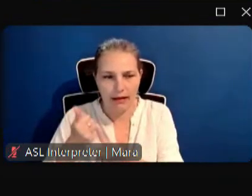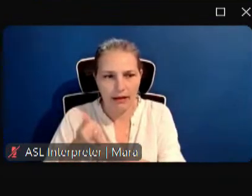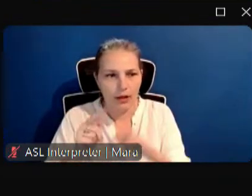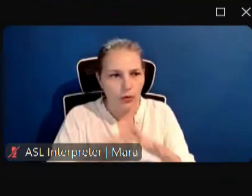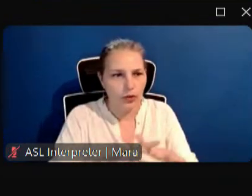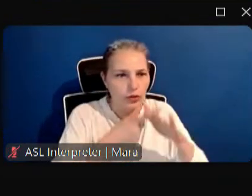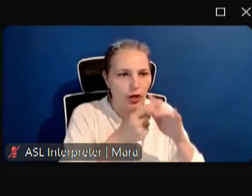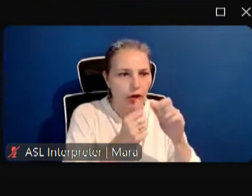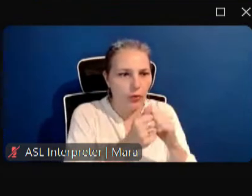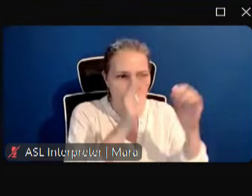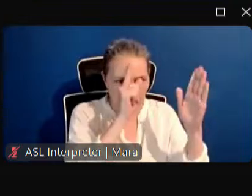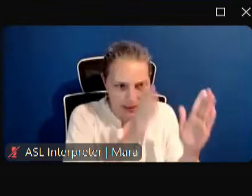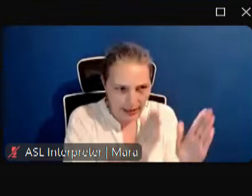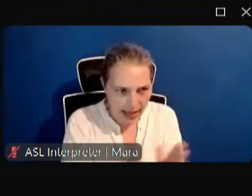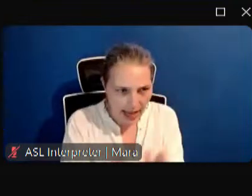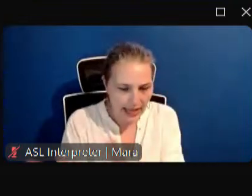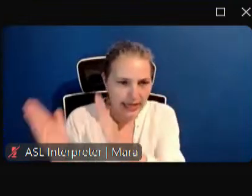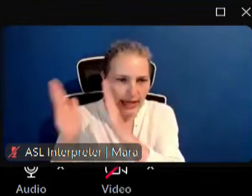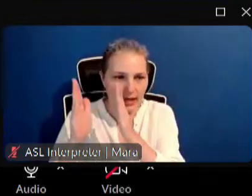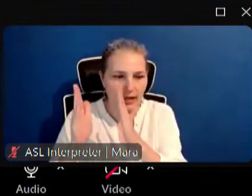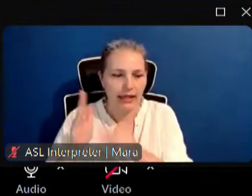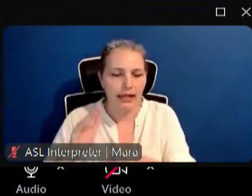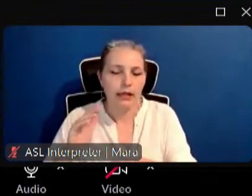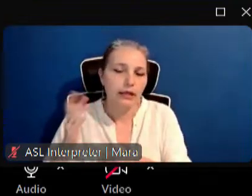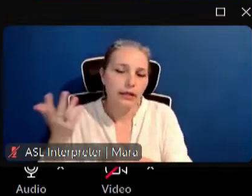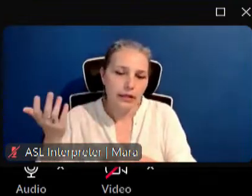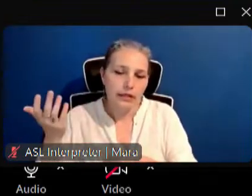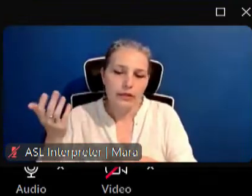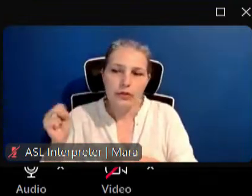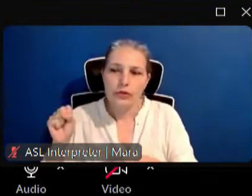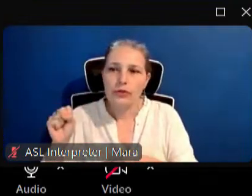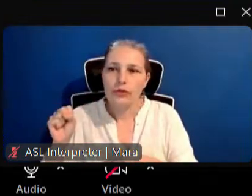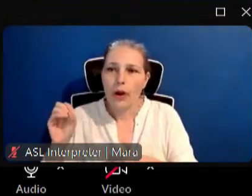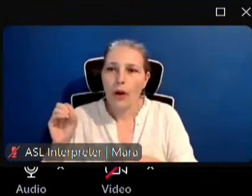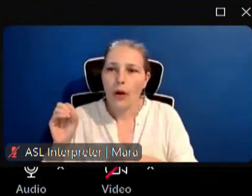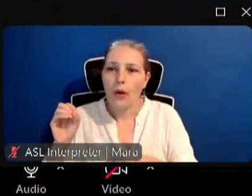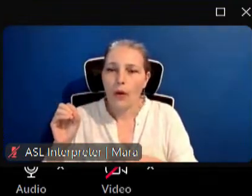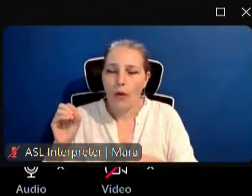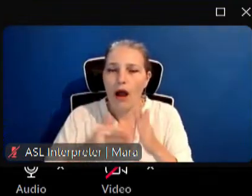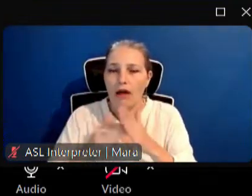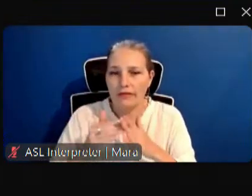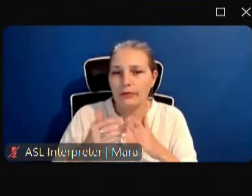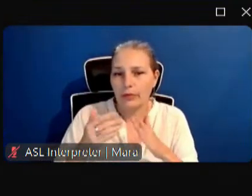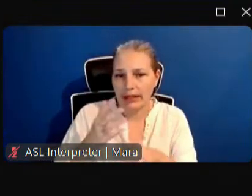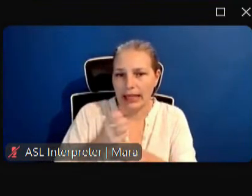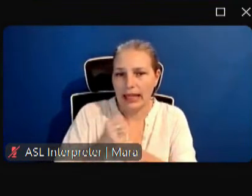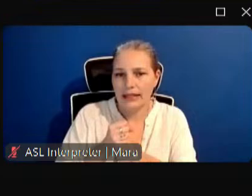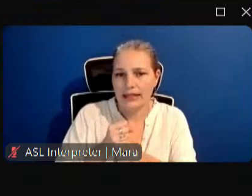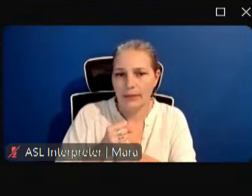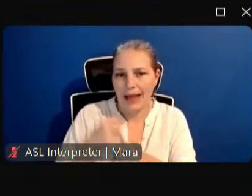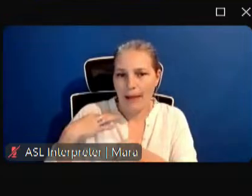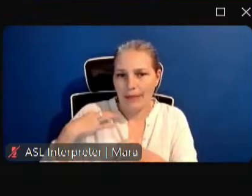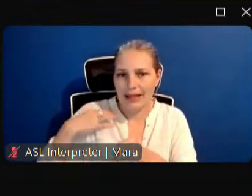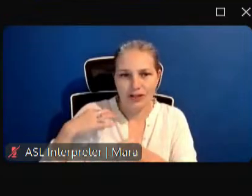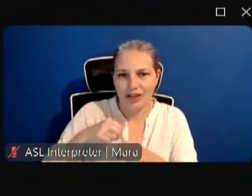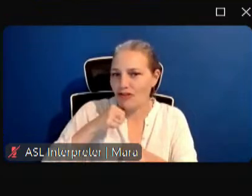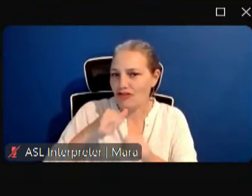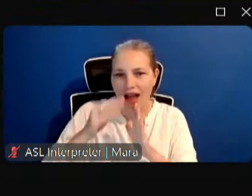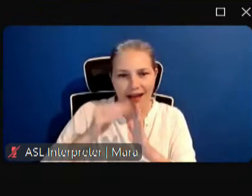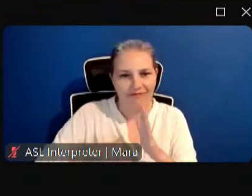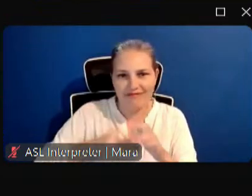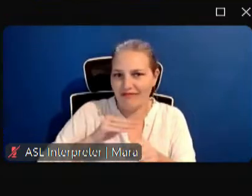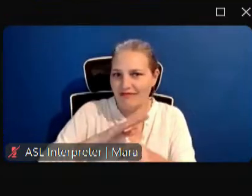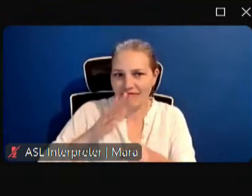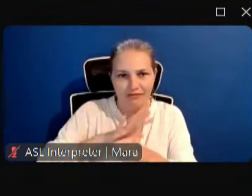planning. And so we do get some incomplete applications. So some applications are delayed